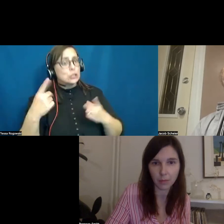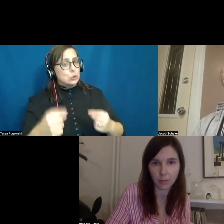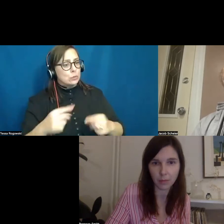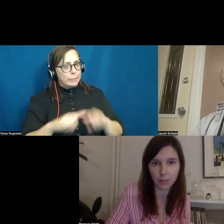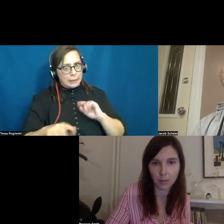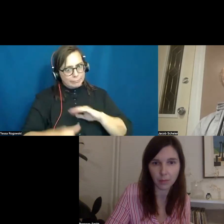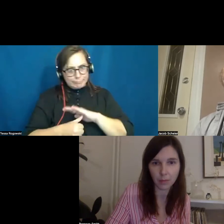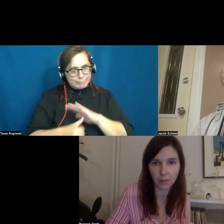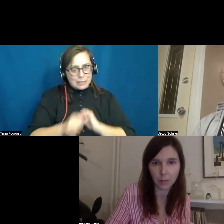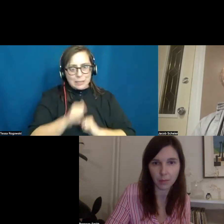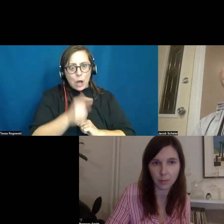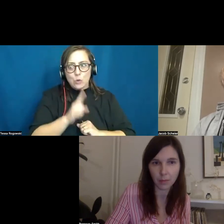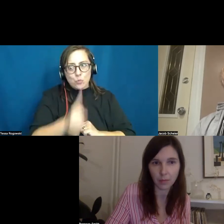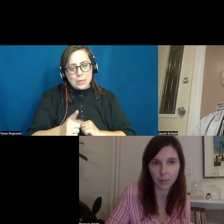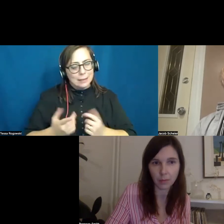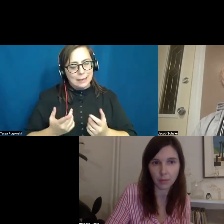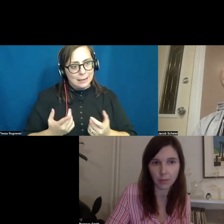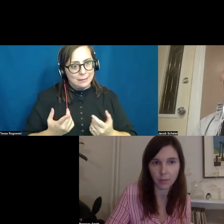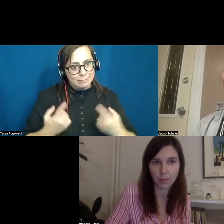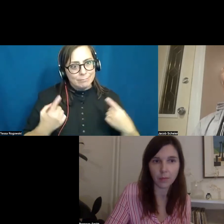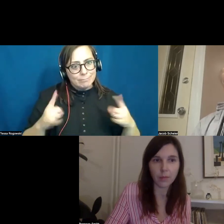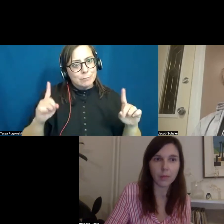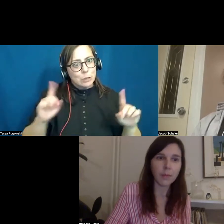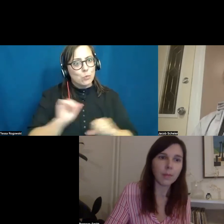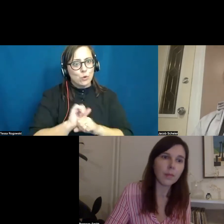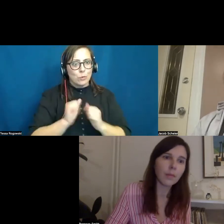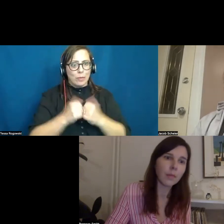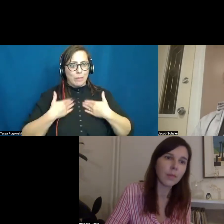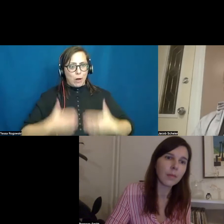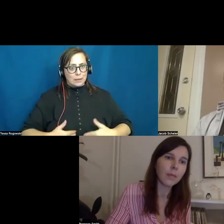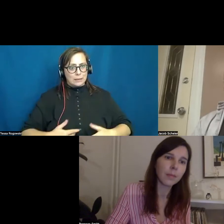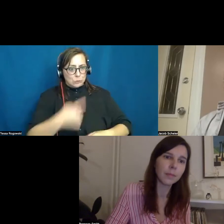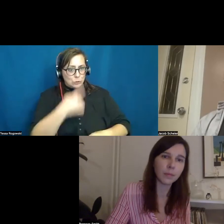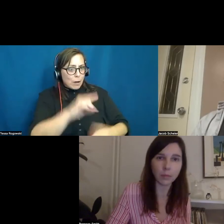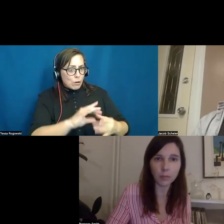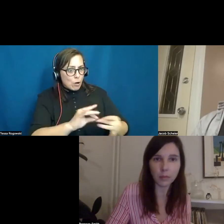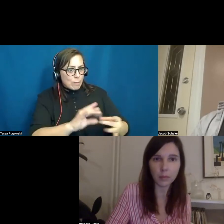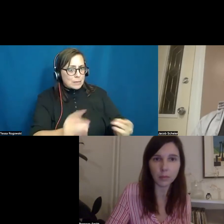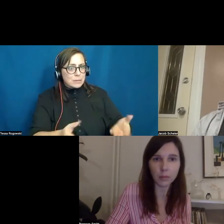if you could comment on that. Yeah, I'm sure.